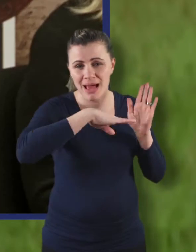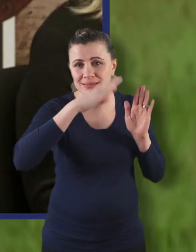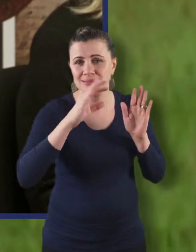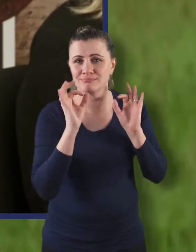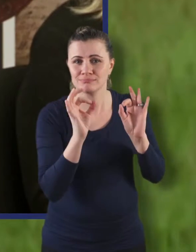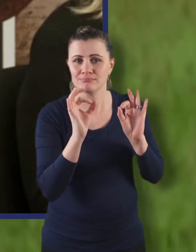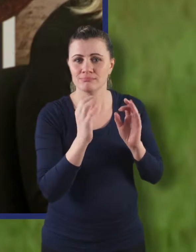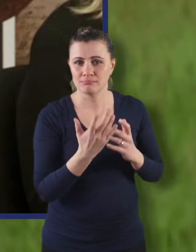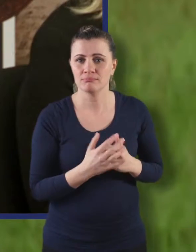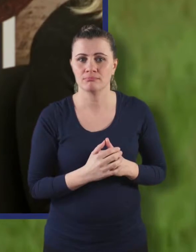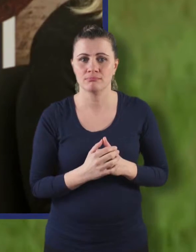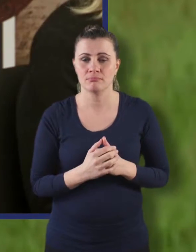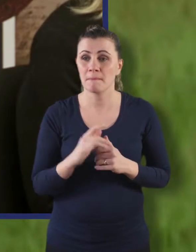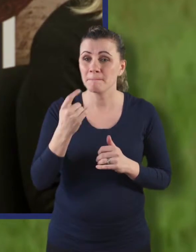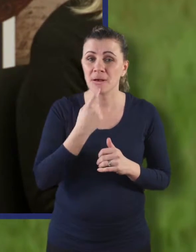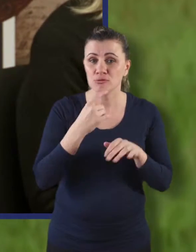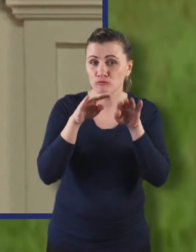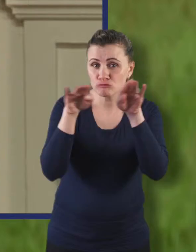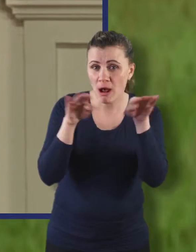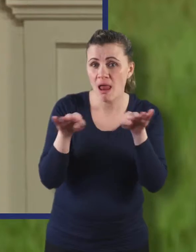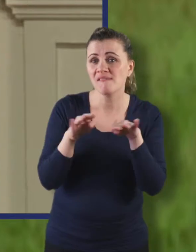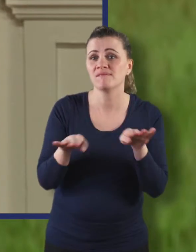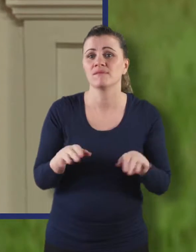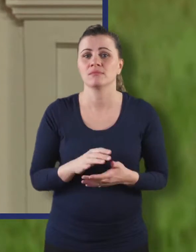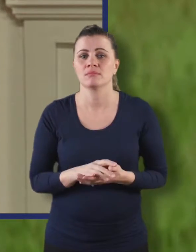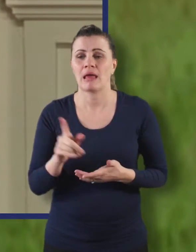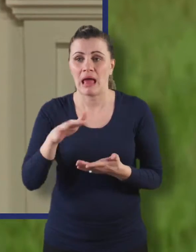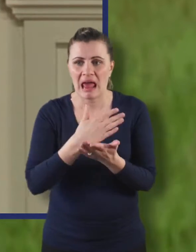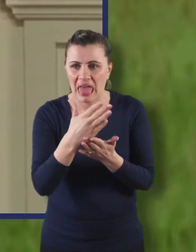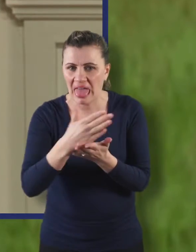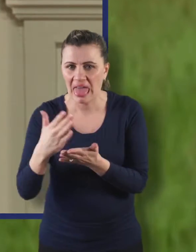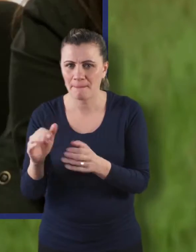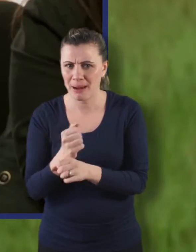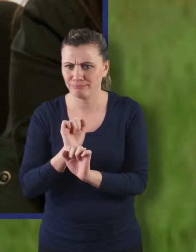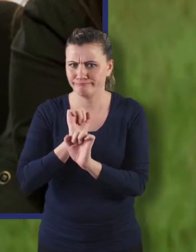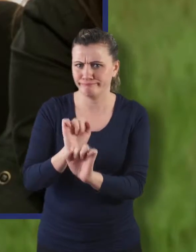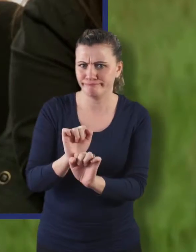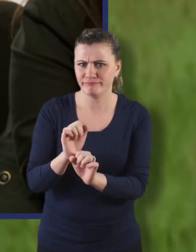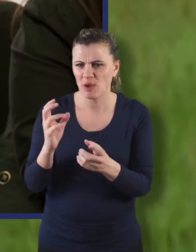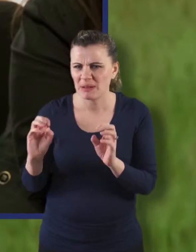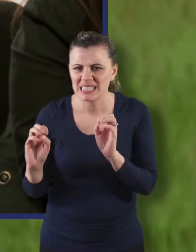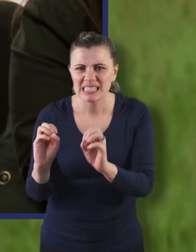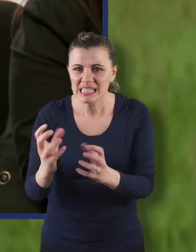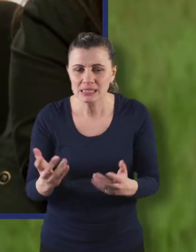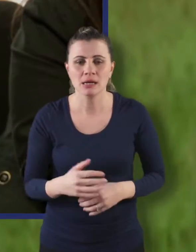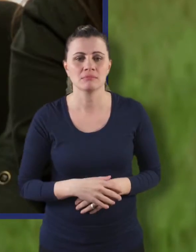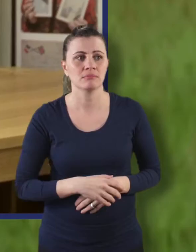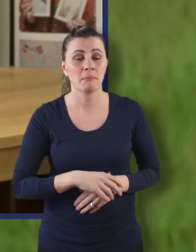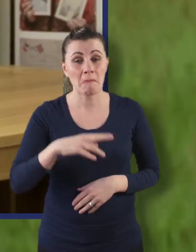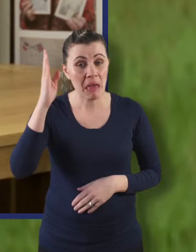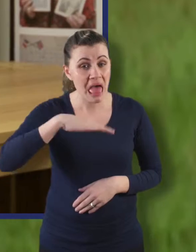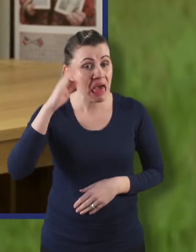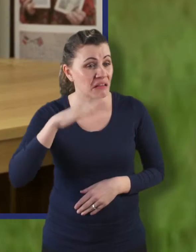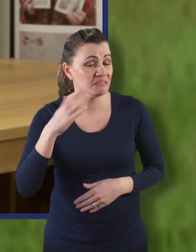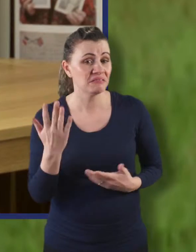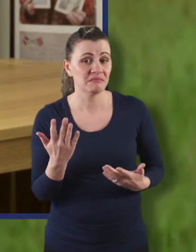Well, you could cover the walls to make them damp-proof. You could put up metal shelving. Clean it up and make it pest-proof. A